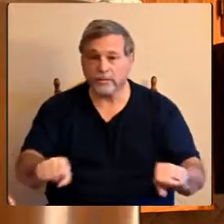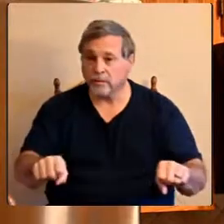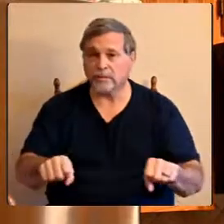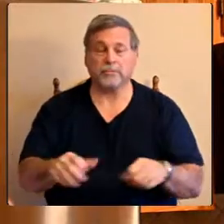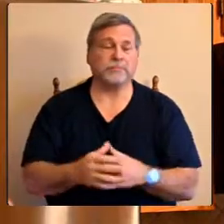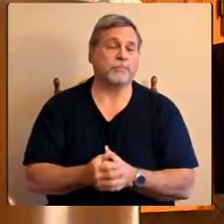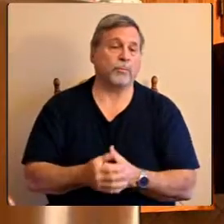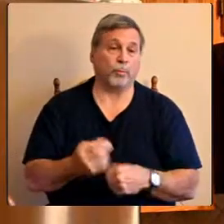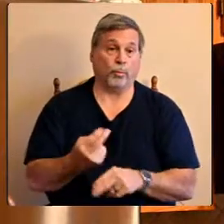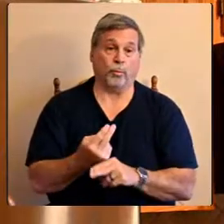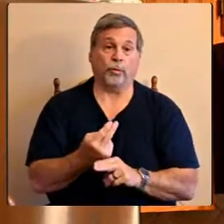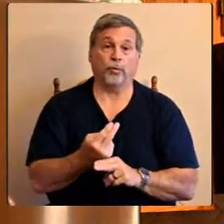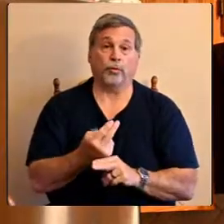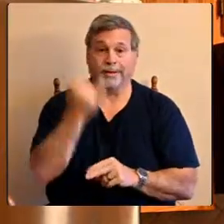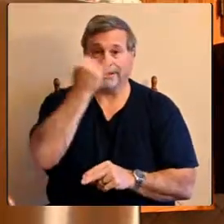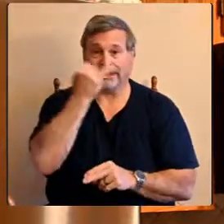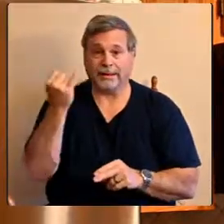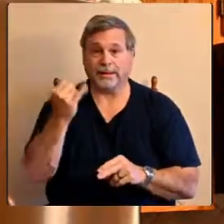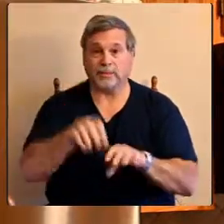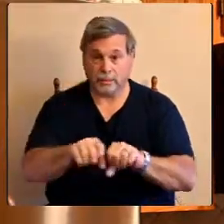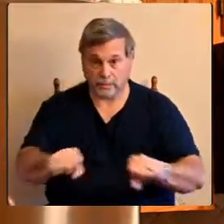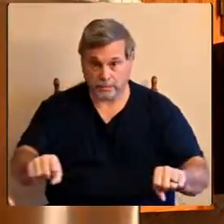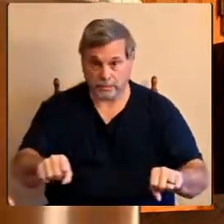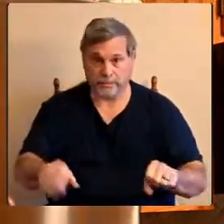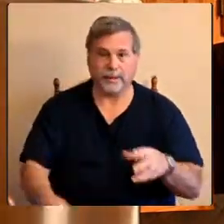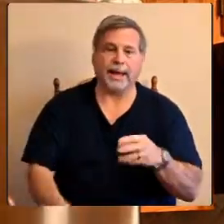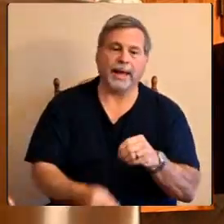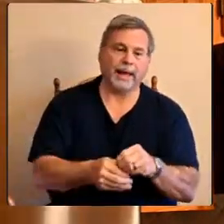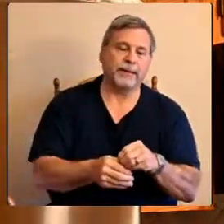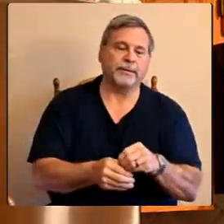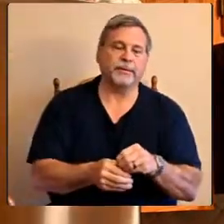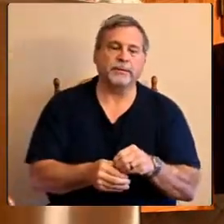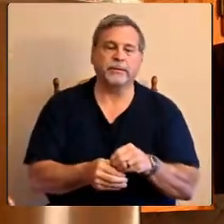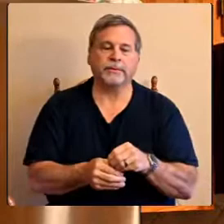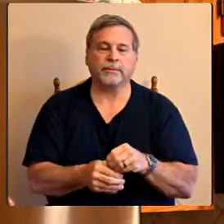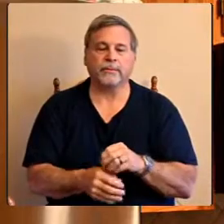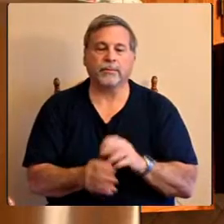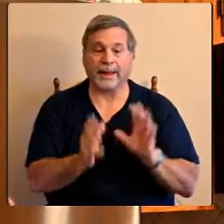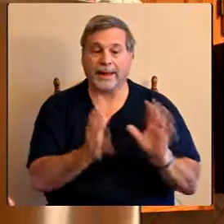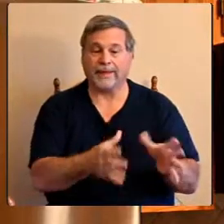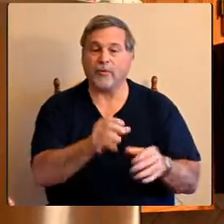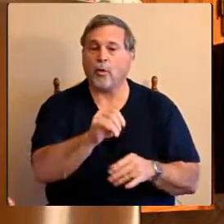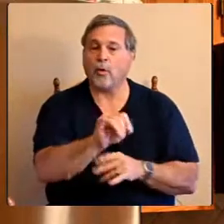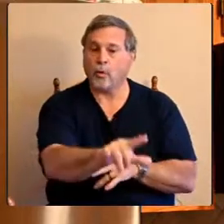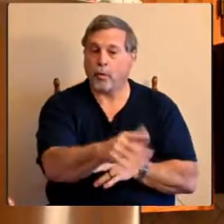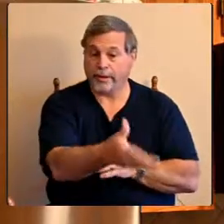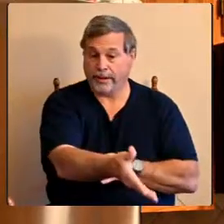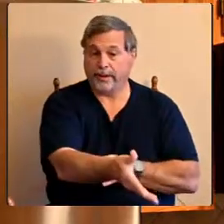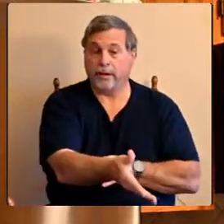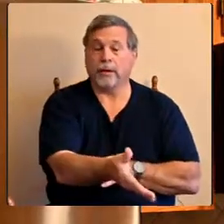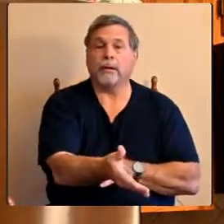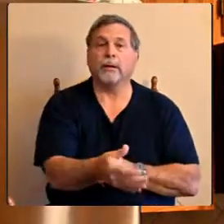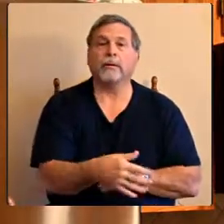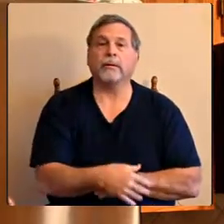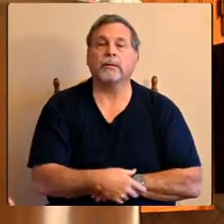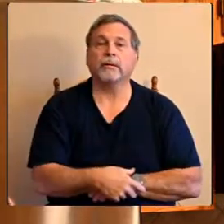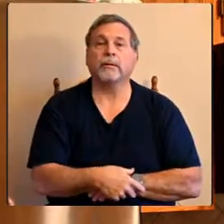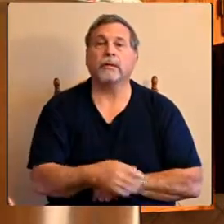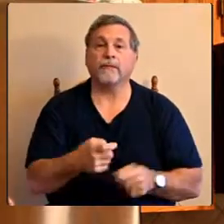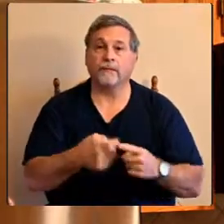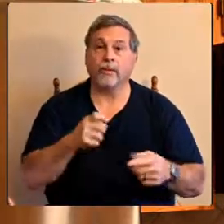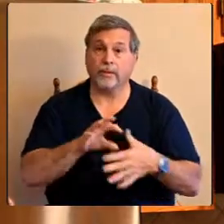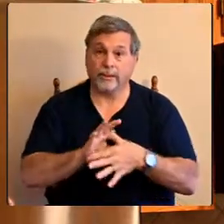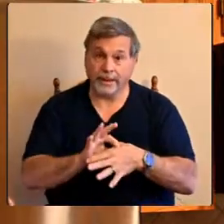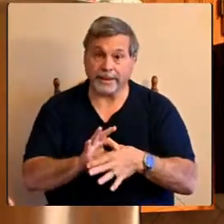that. We added to that, we took it off the heat. We left the oil there from the renderings of the